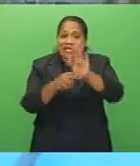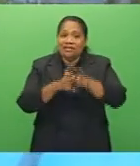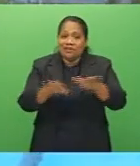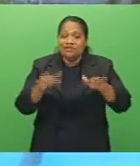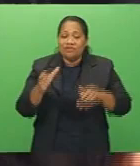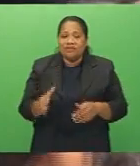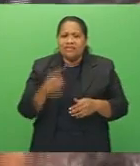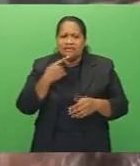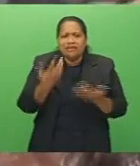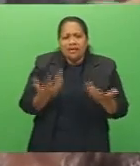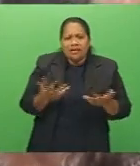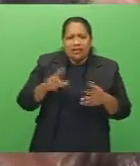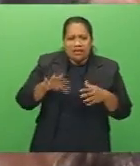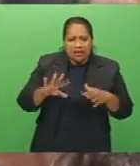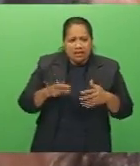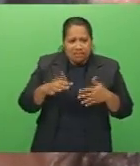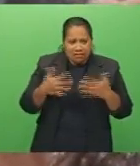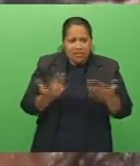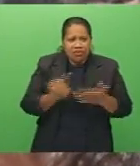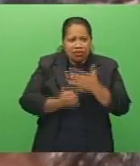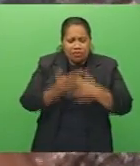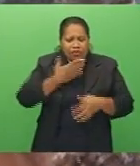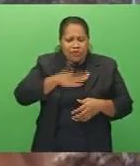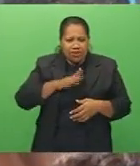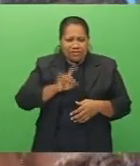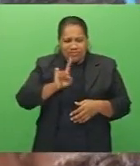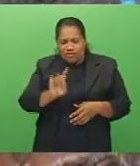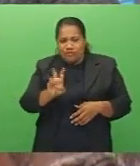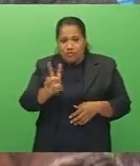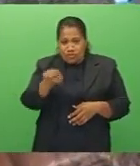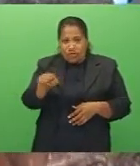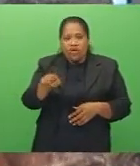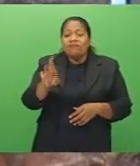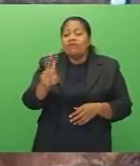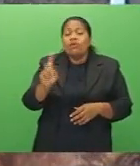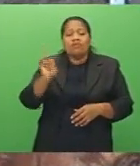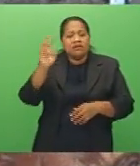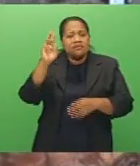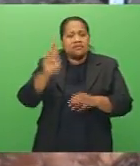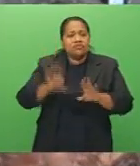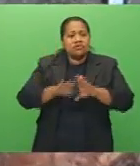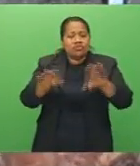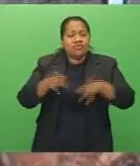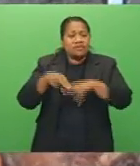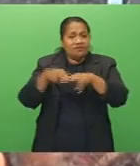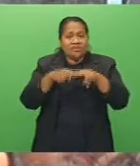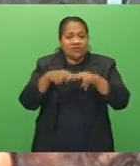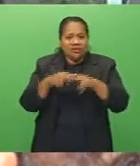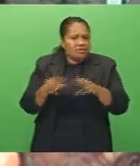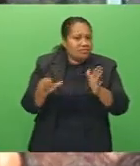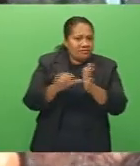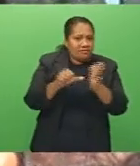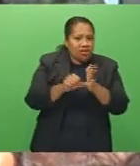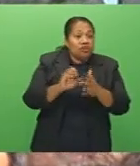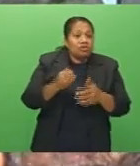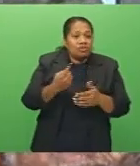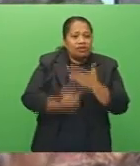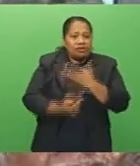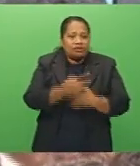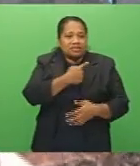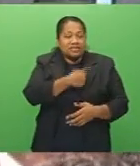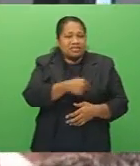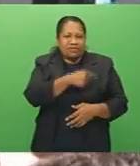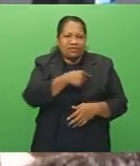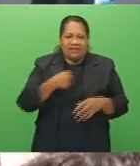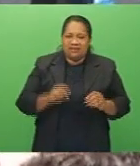get one of the 2 spots reserved for Fiji swimming is tough. She says sacrifices are worthwhile and